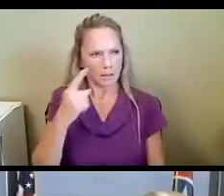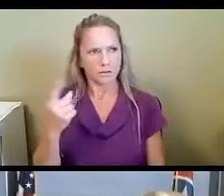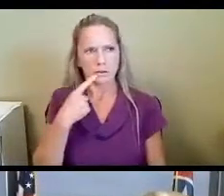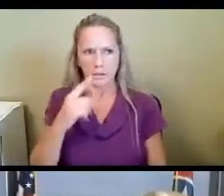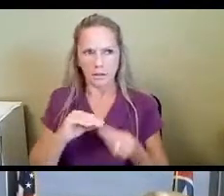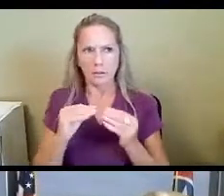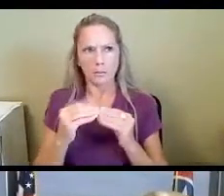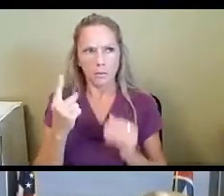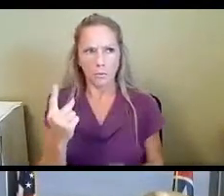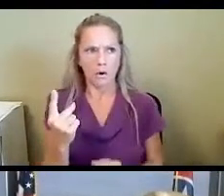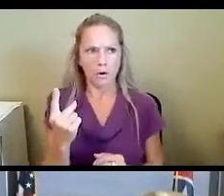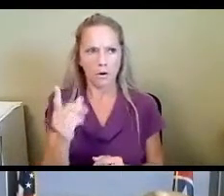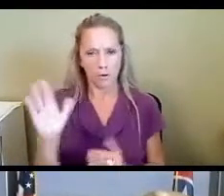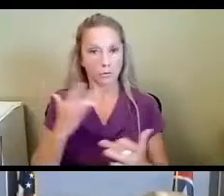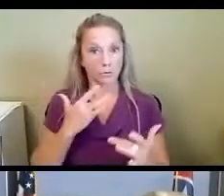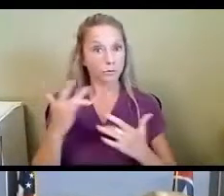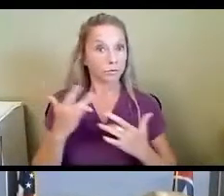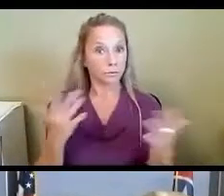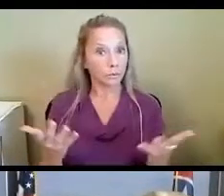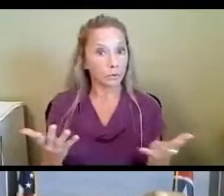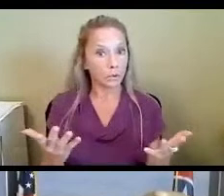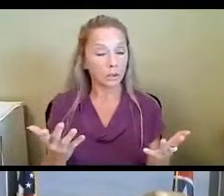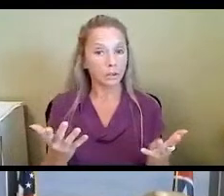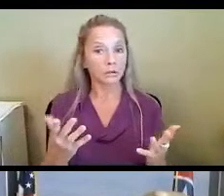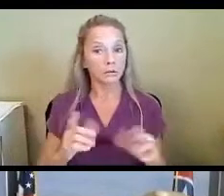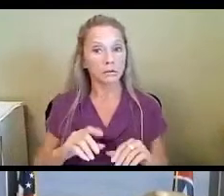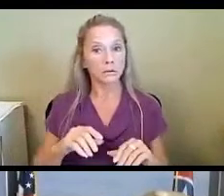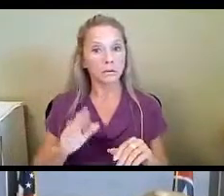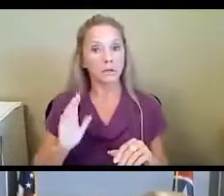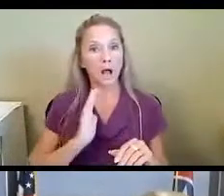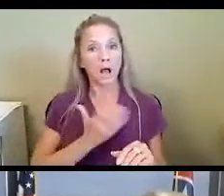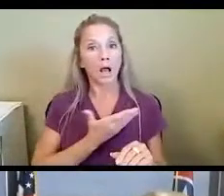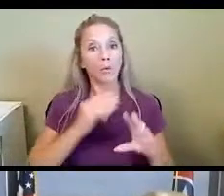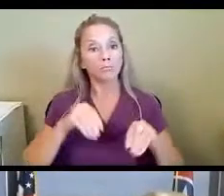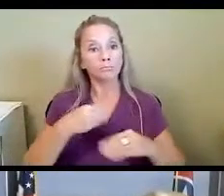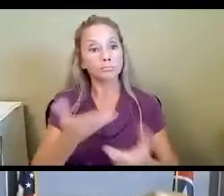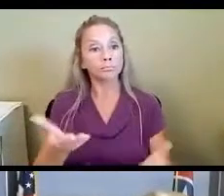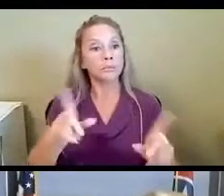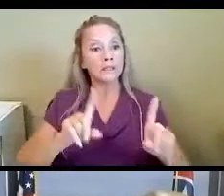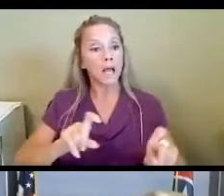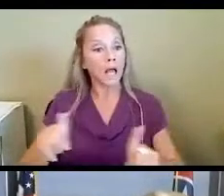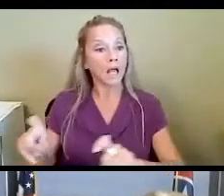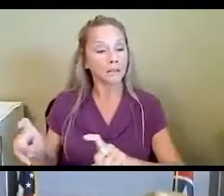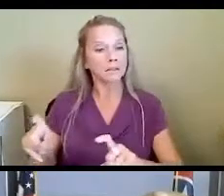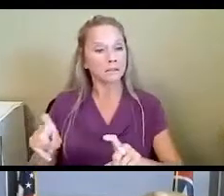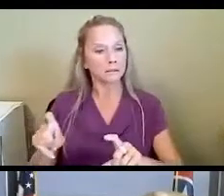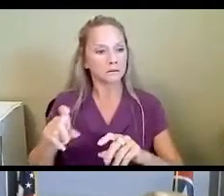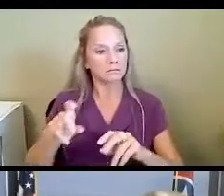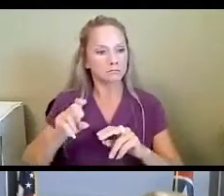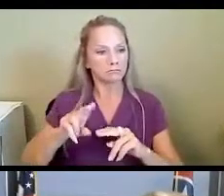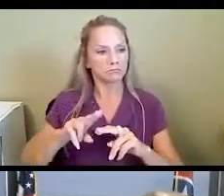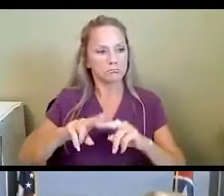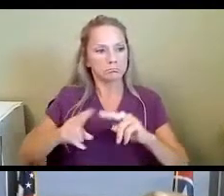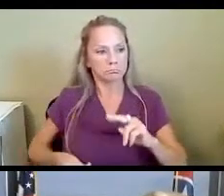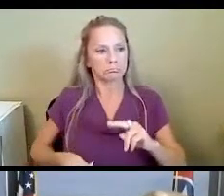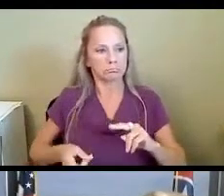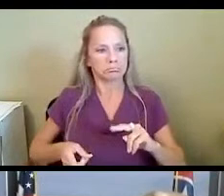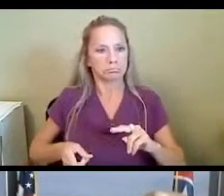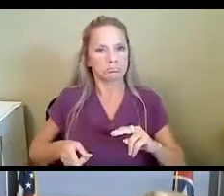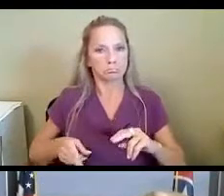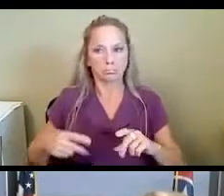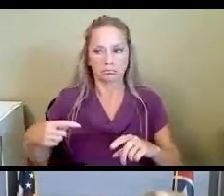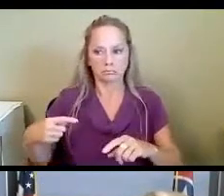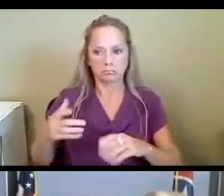high concern, was that the testing volume has dropped substantially across the state. And, she's